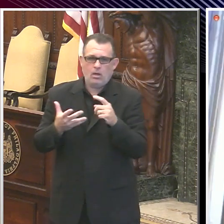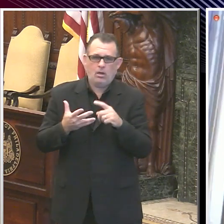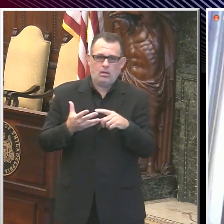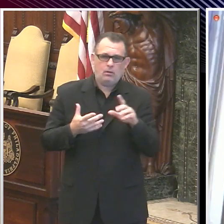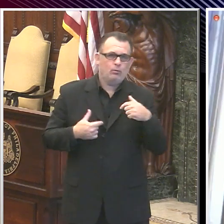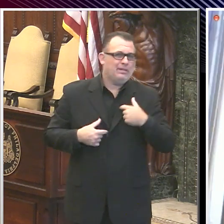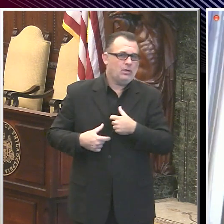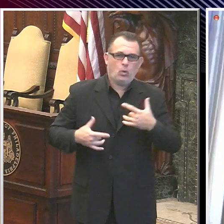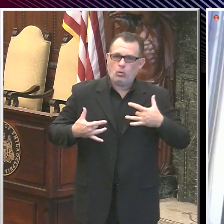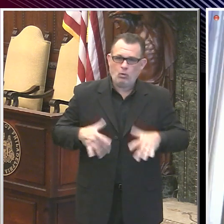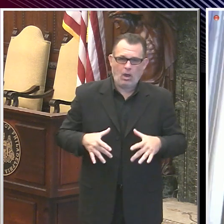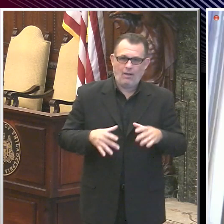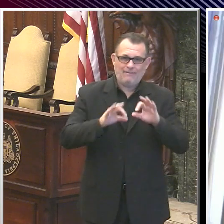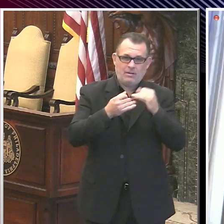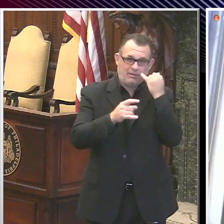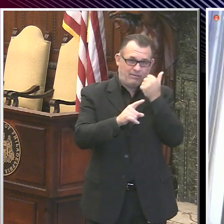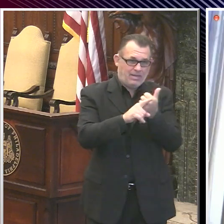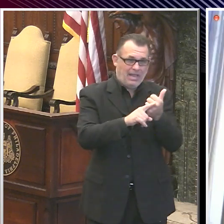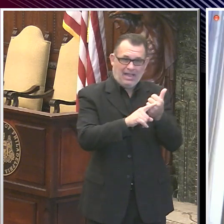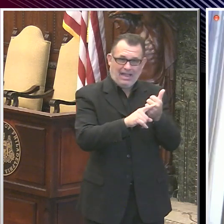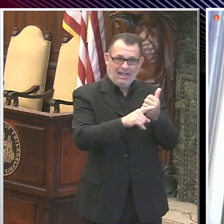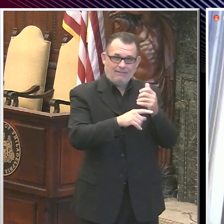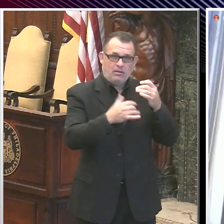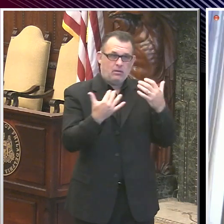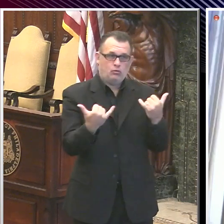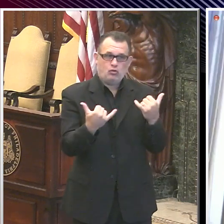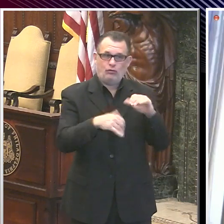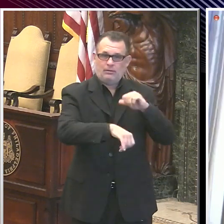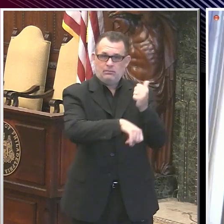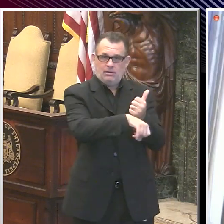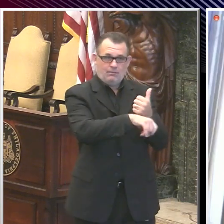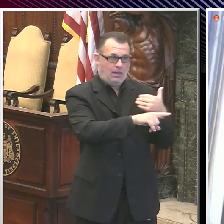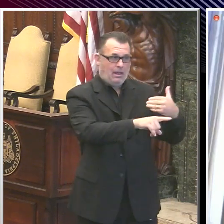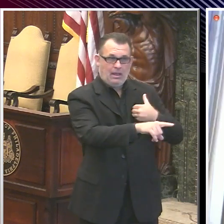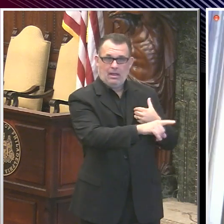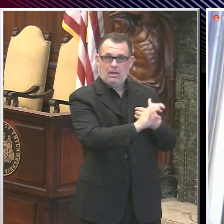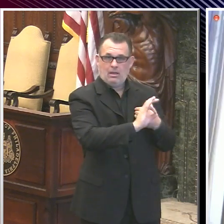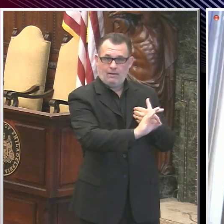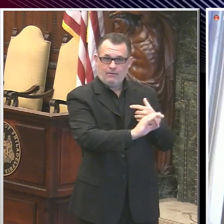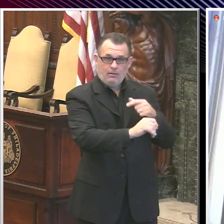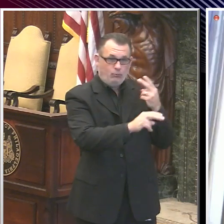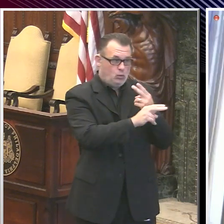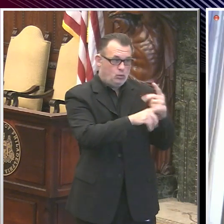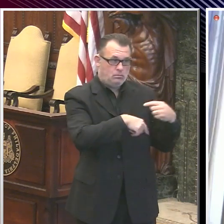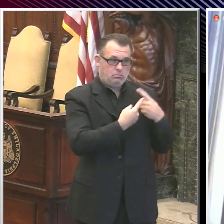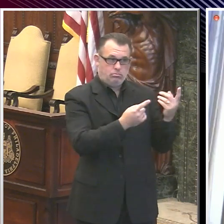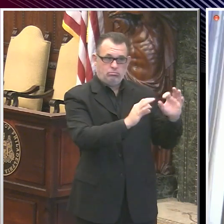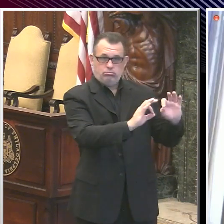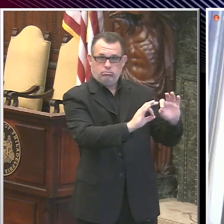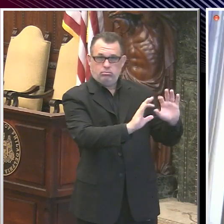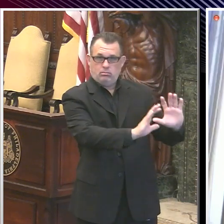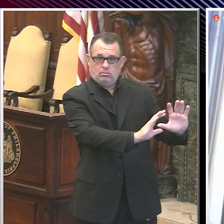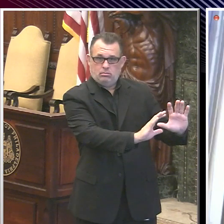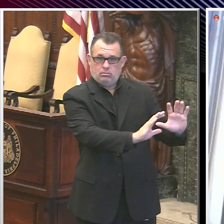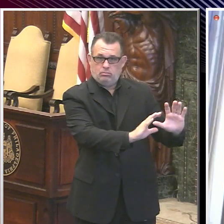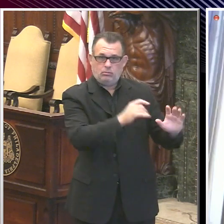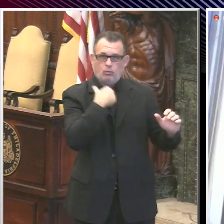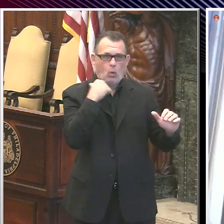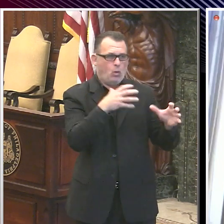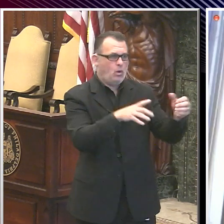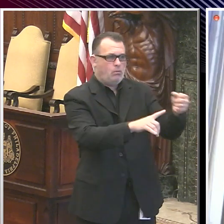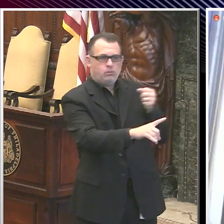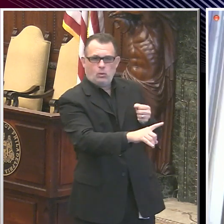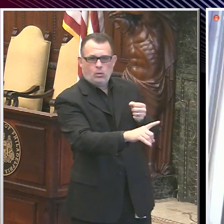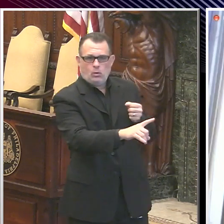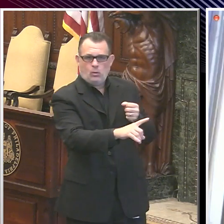if you already have current arrangements or have childcare that you have been utilizing, is to not pull your child from that arrangement,